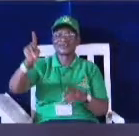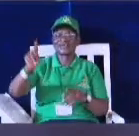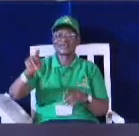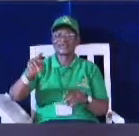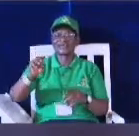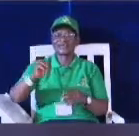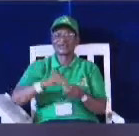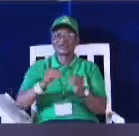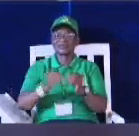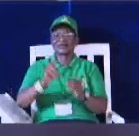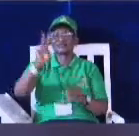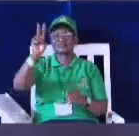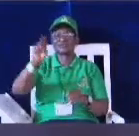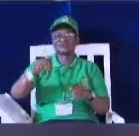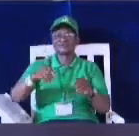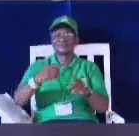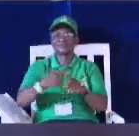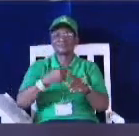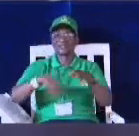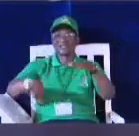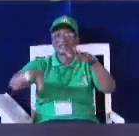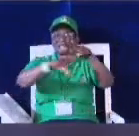Number two from the bottom.